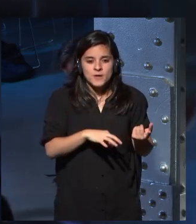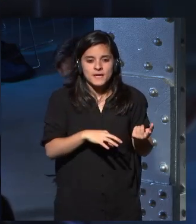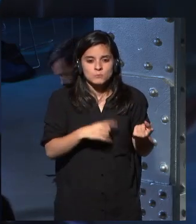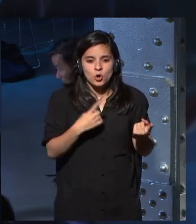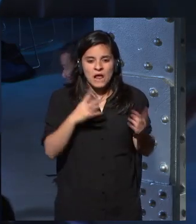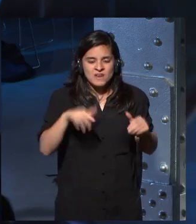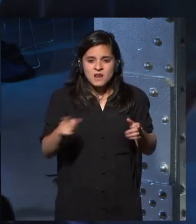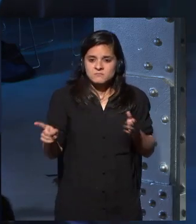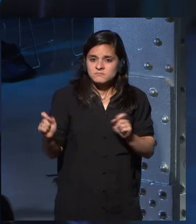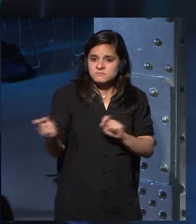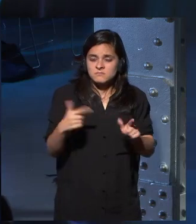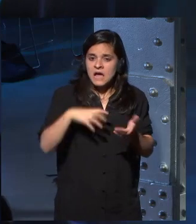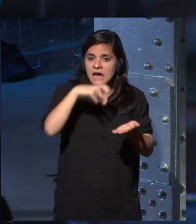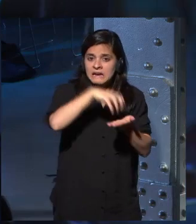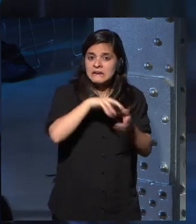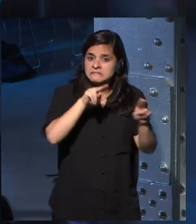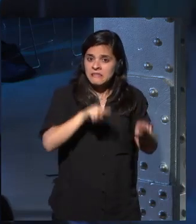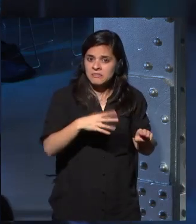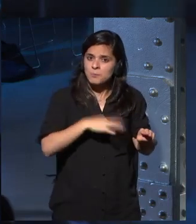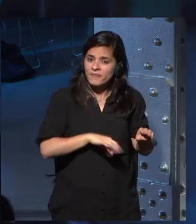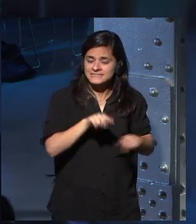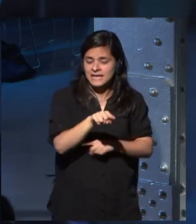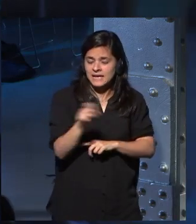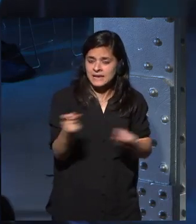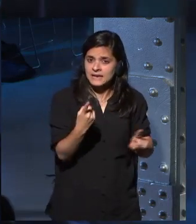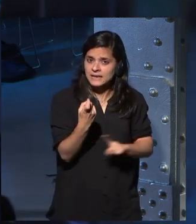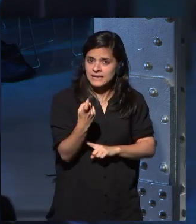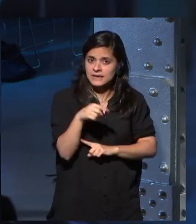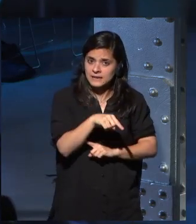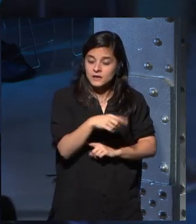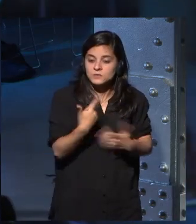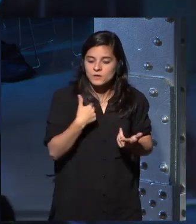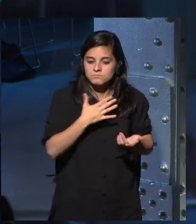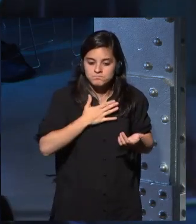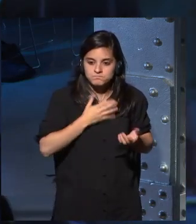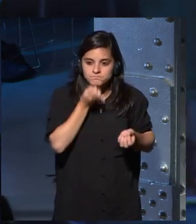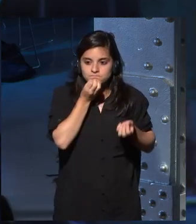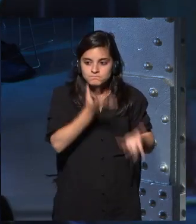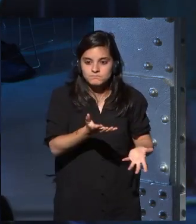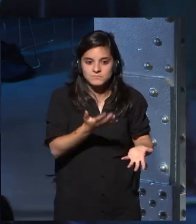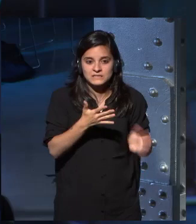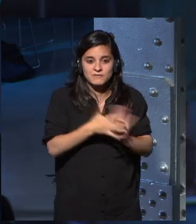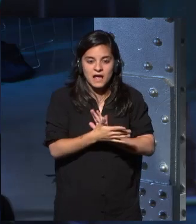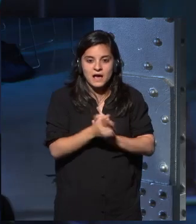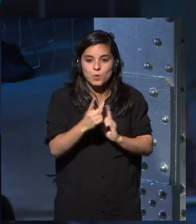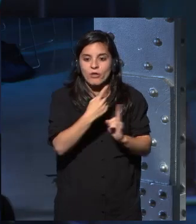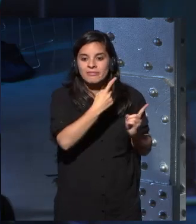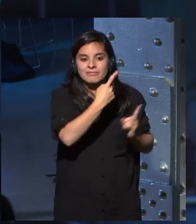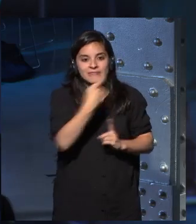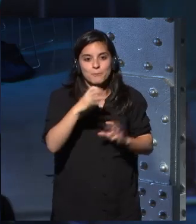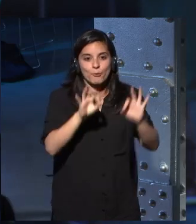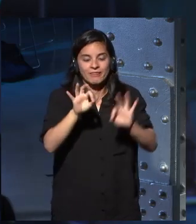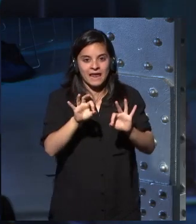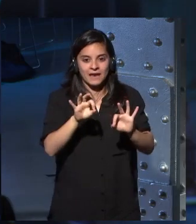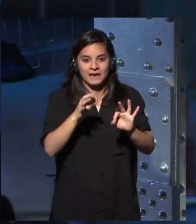my testimony really cannot be trusted, so maybe the children are right.